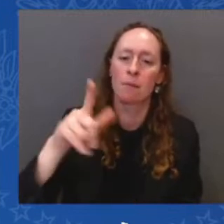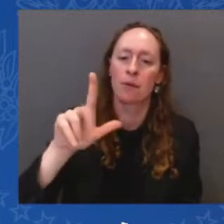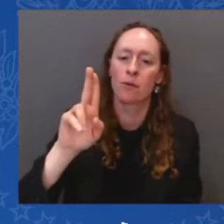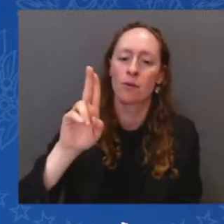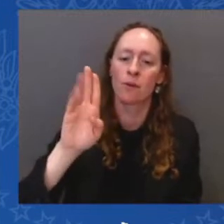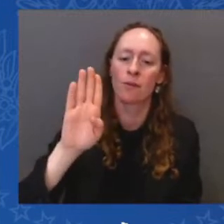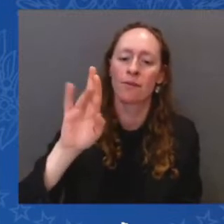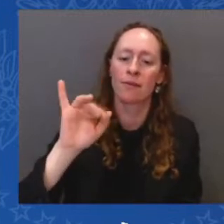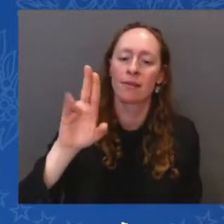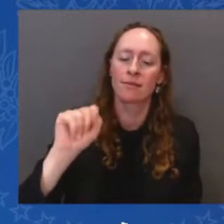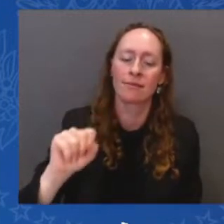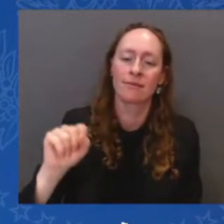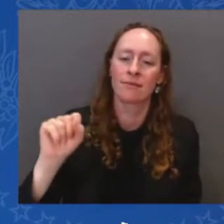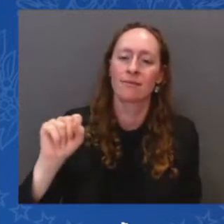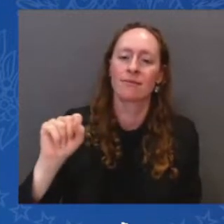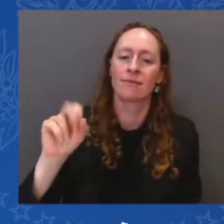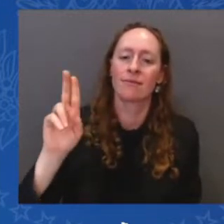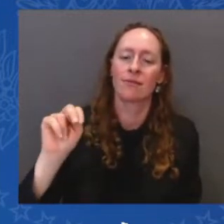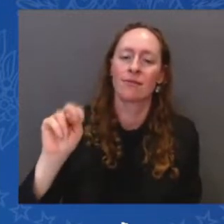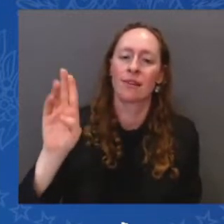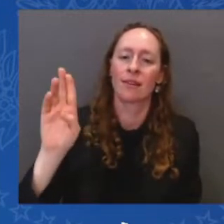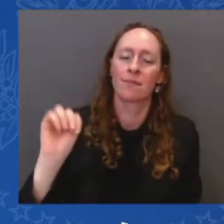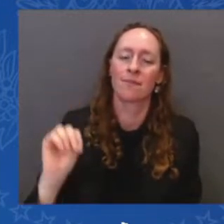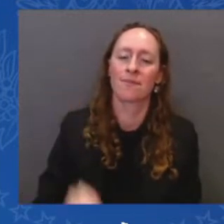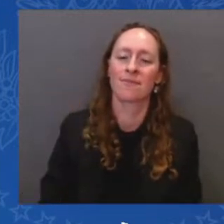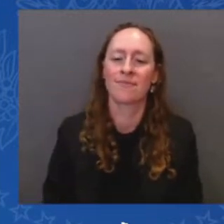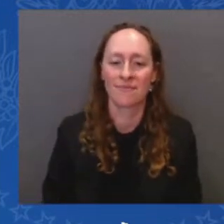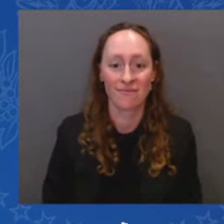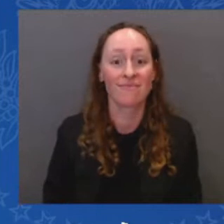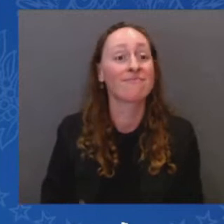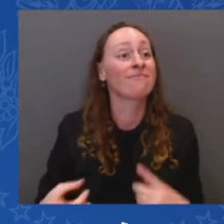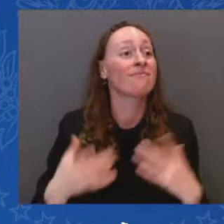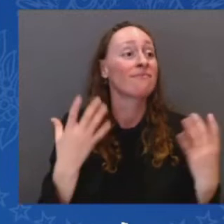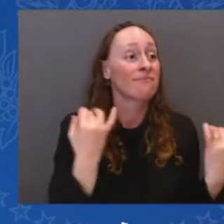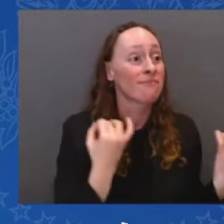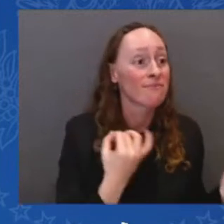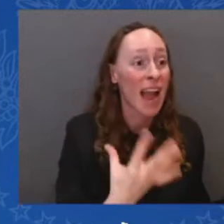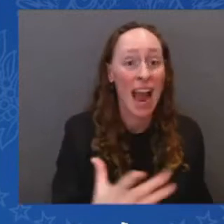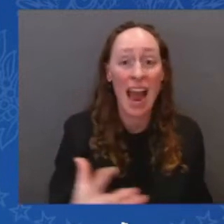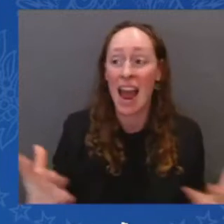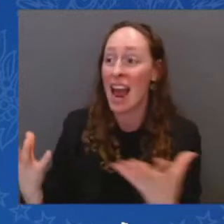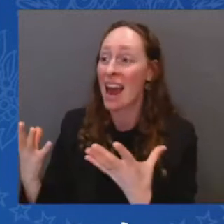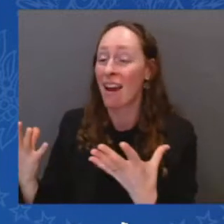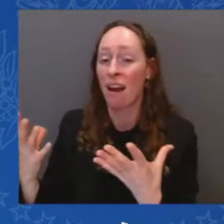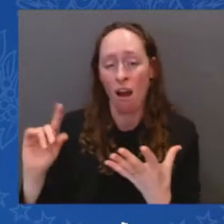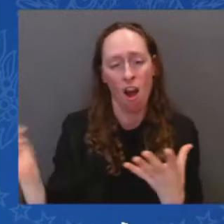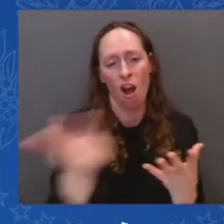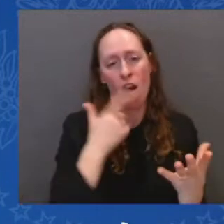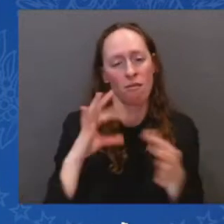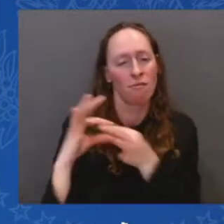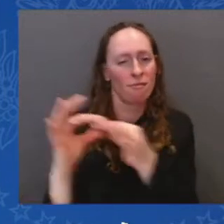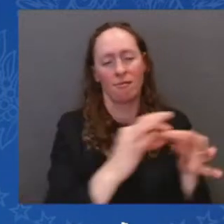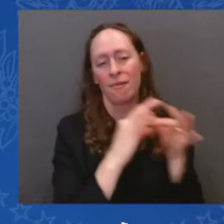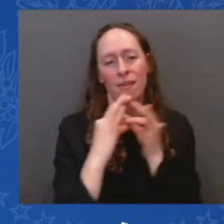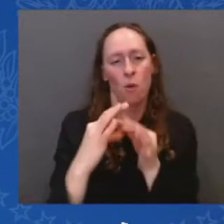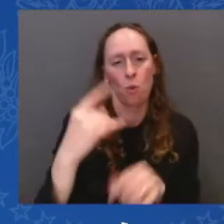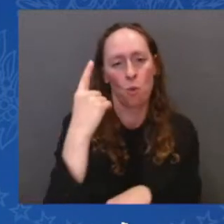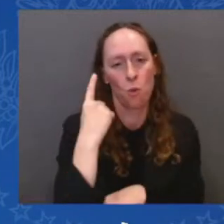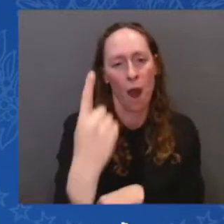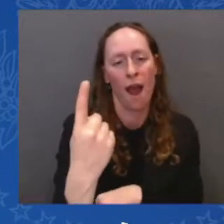nation under God. We are indivisible with liberty for all. And the motto of our